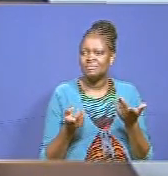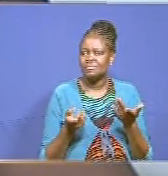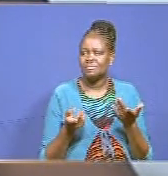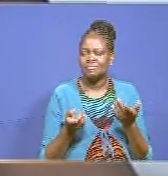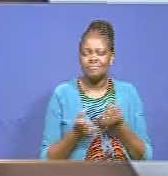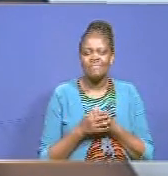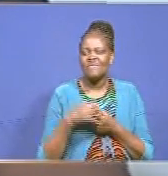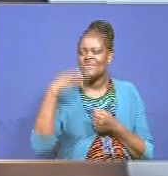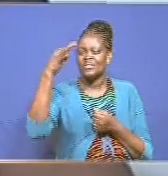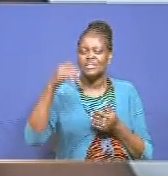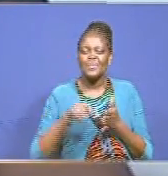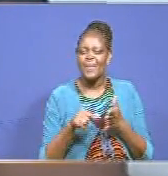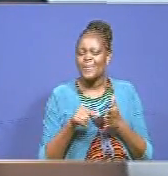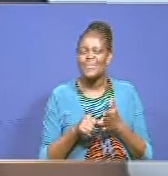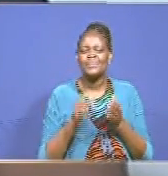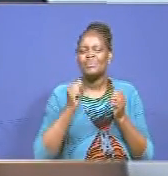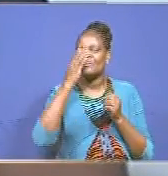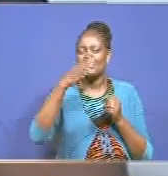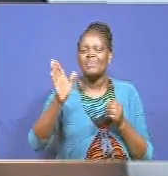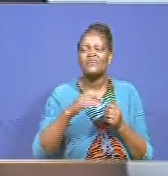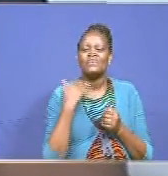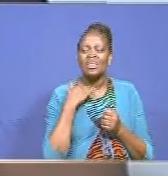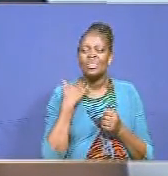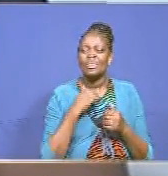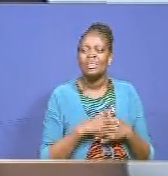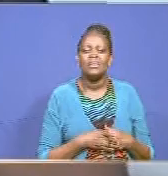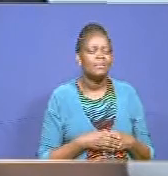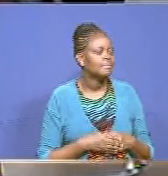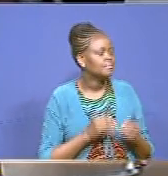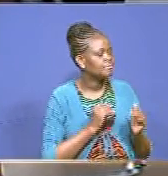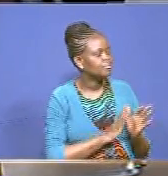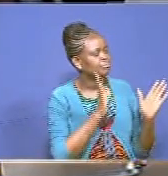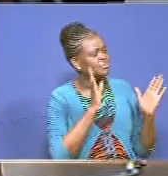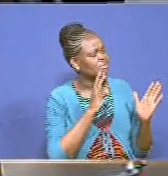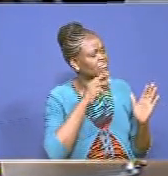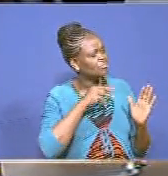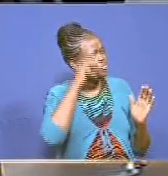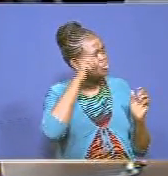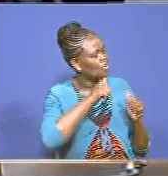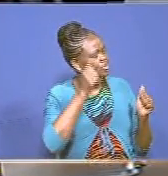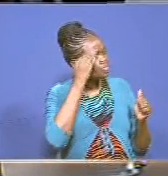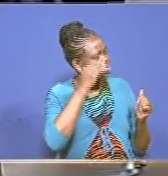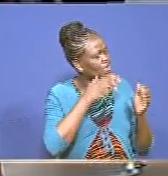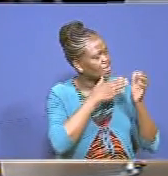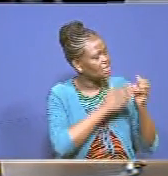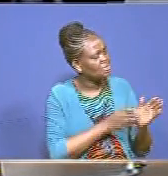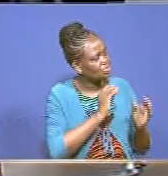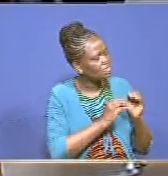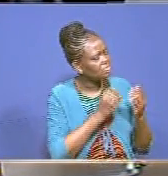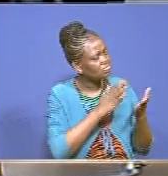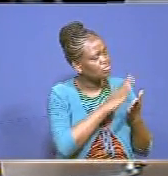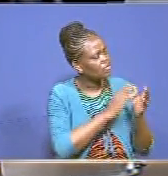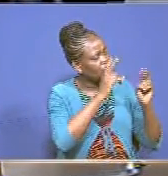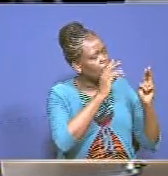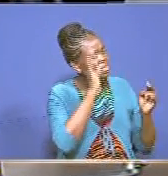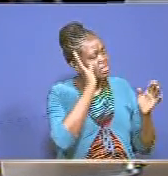with a parliament of goons. Uh-huh. Yeah. But as the public, you know, matured enough to know the leaders to elect based on issues as opposed